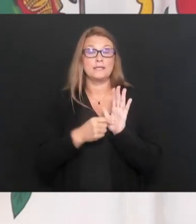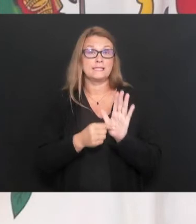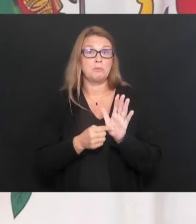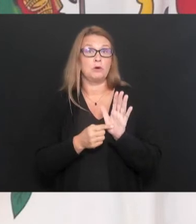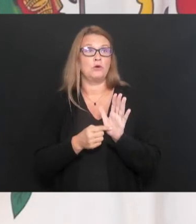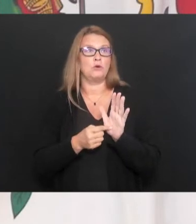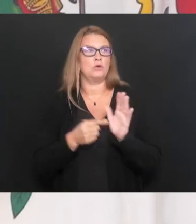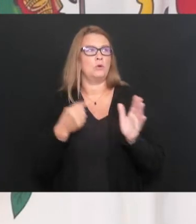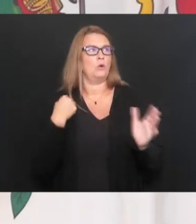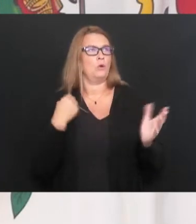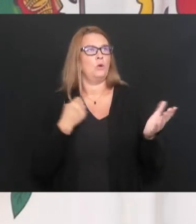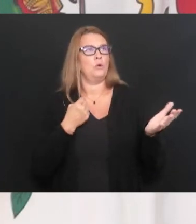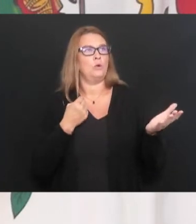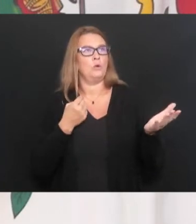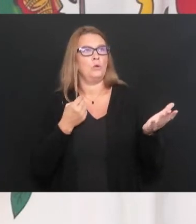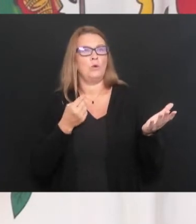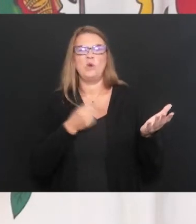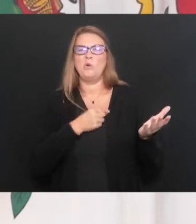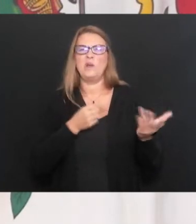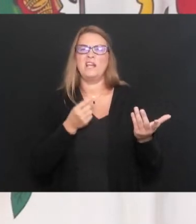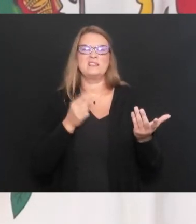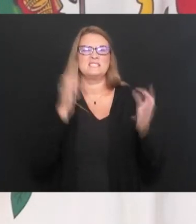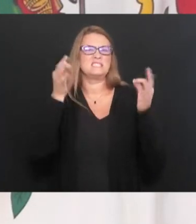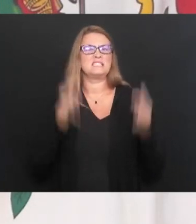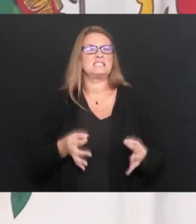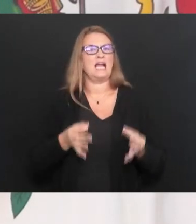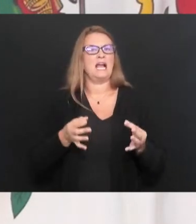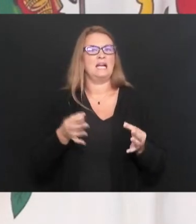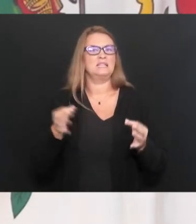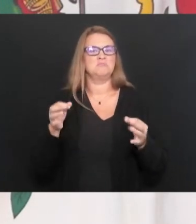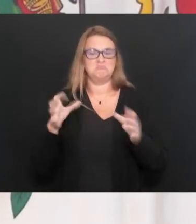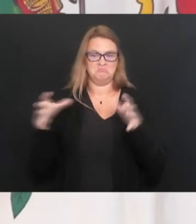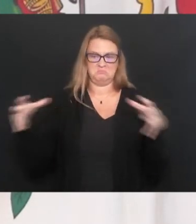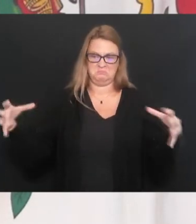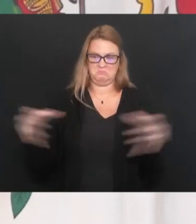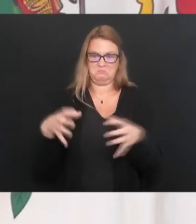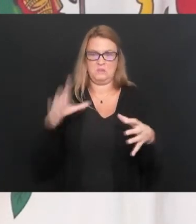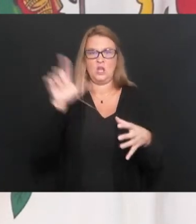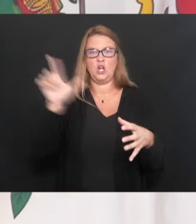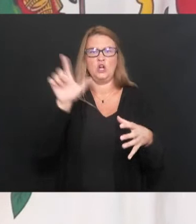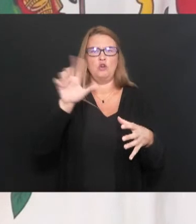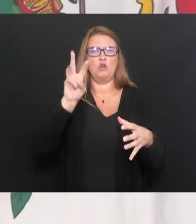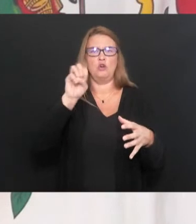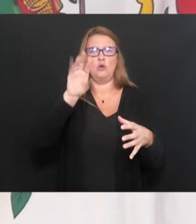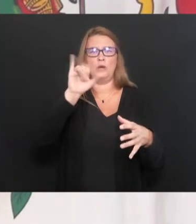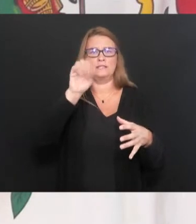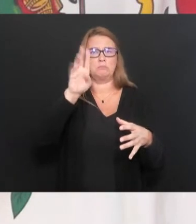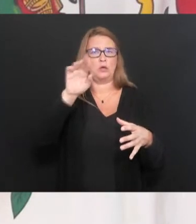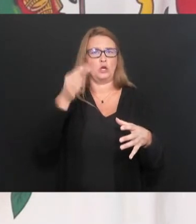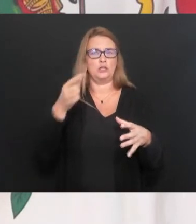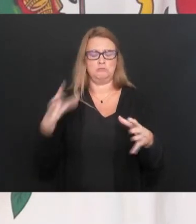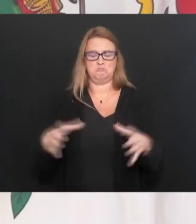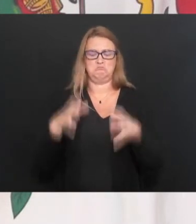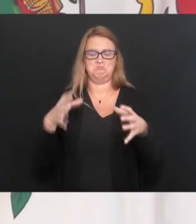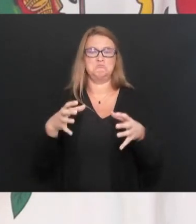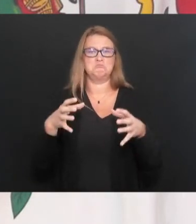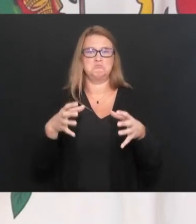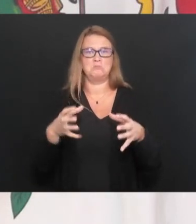where we just wiped out the 40th biggest city population in our